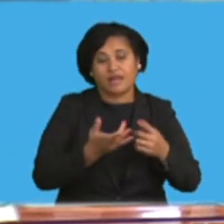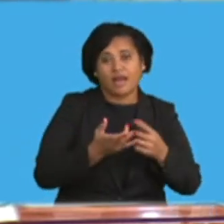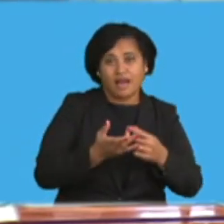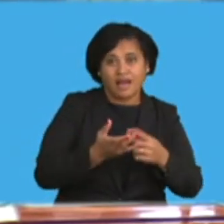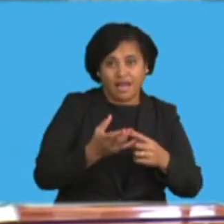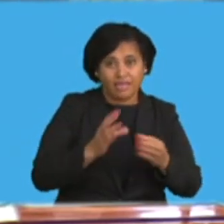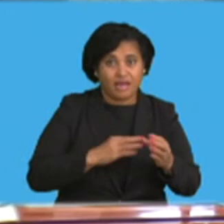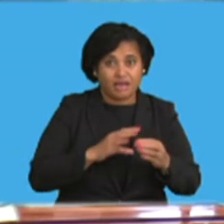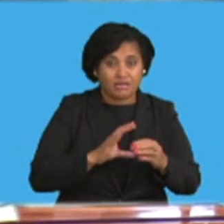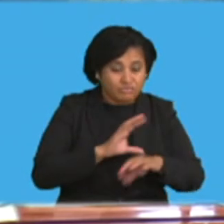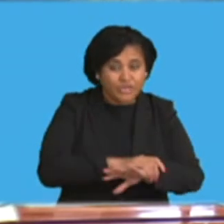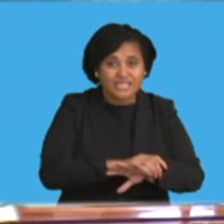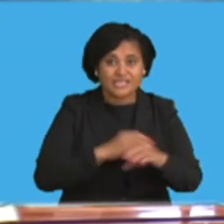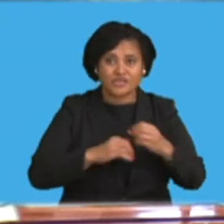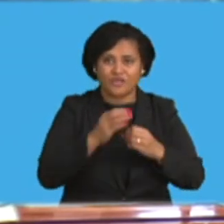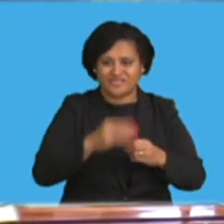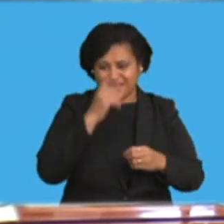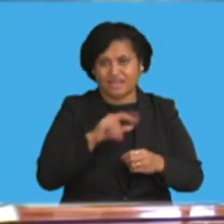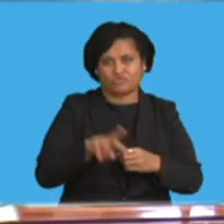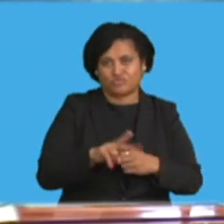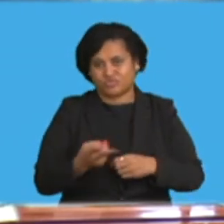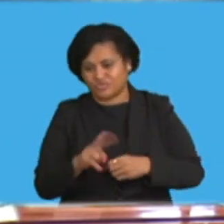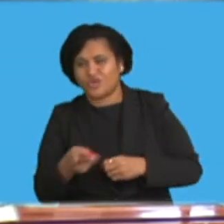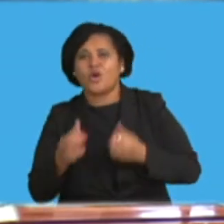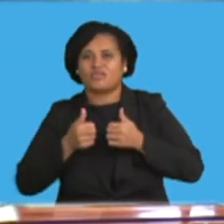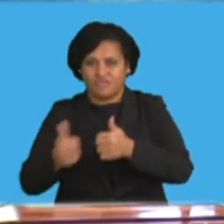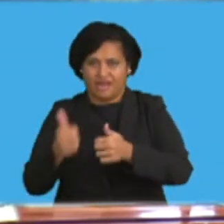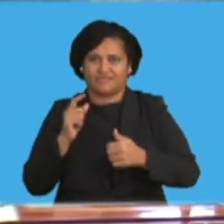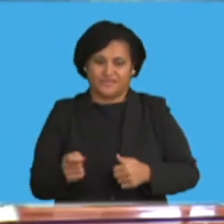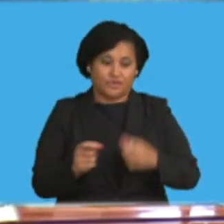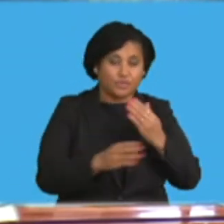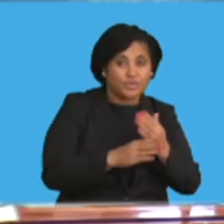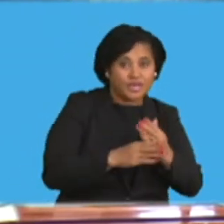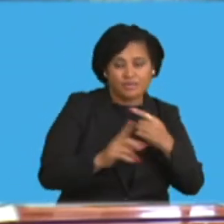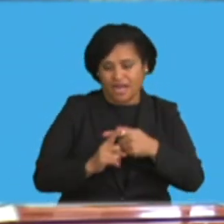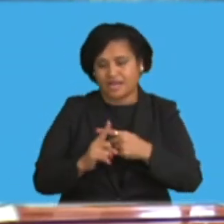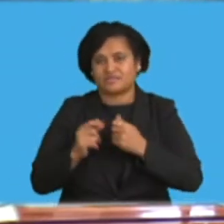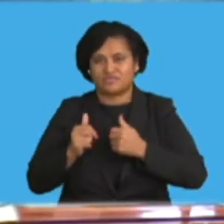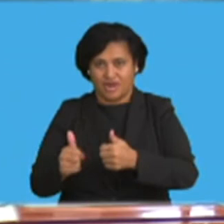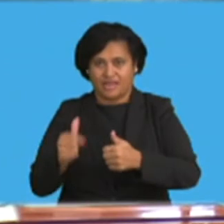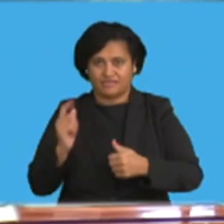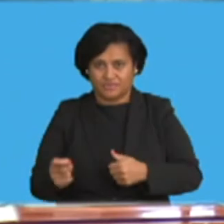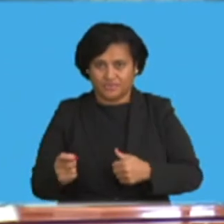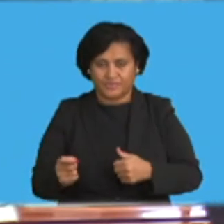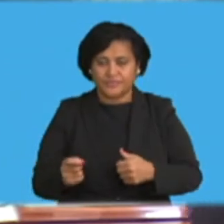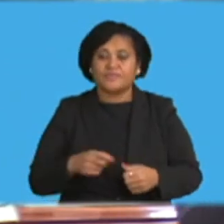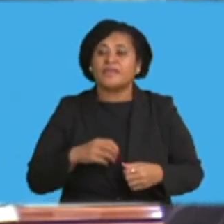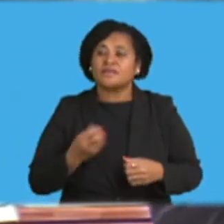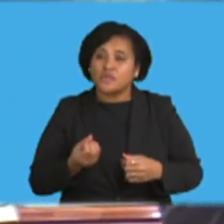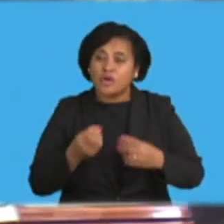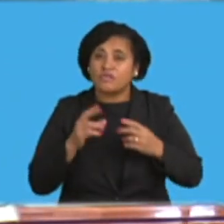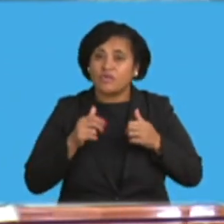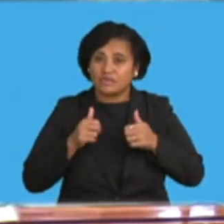duties along with other position descriptions, Madam Speaker. Drastic reduction of driver population as